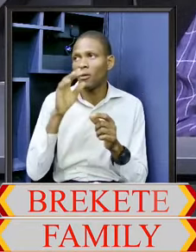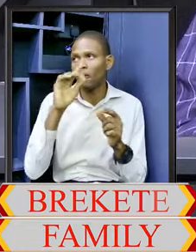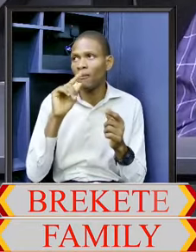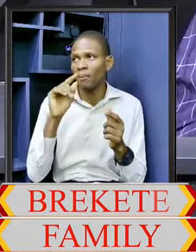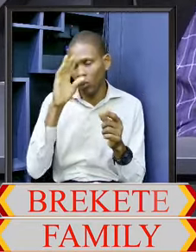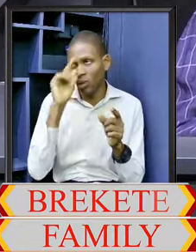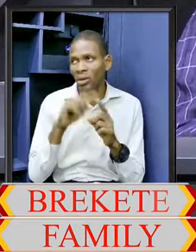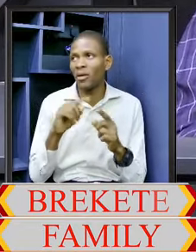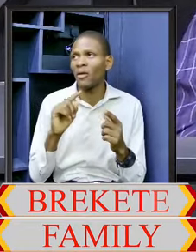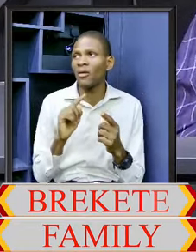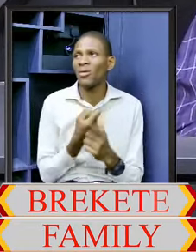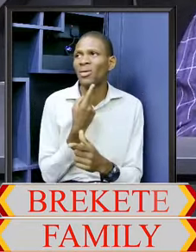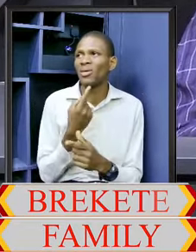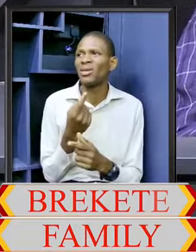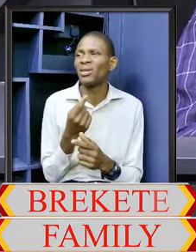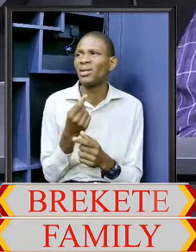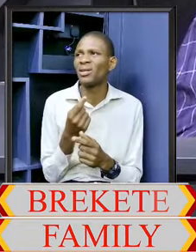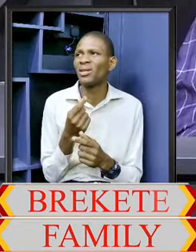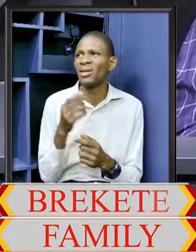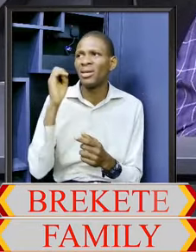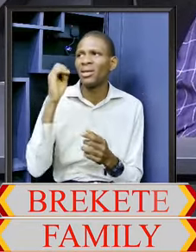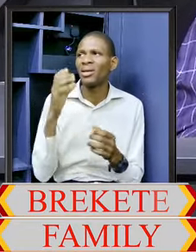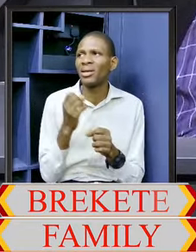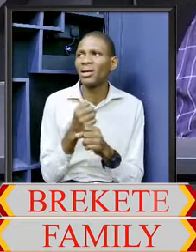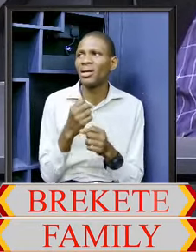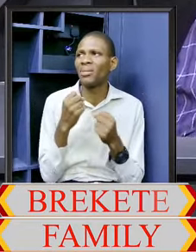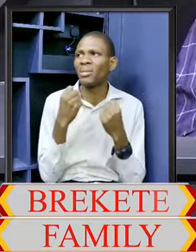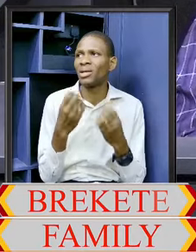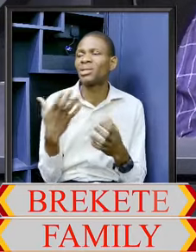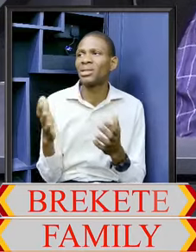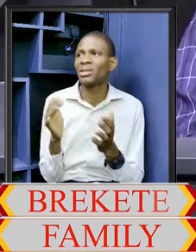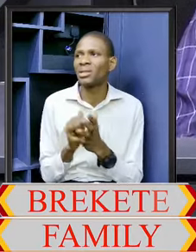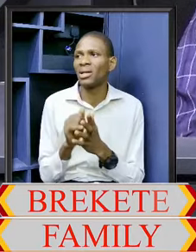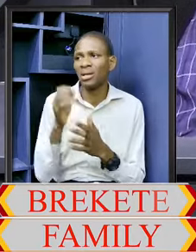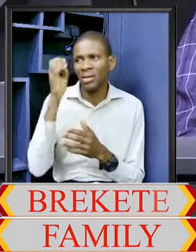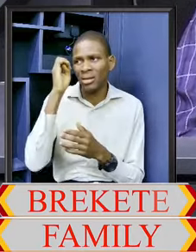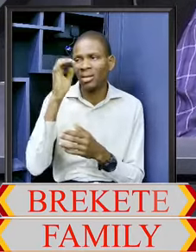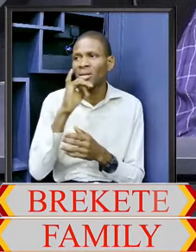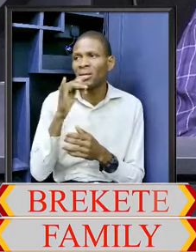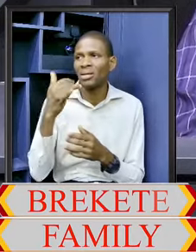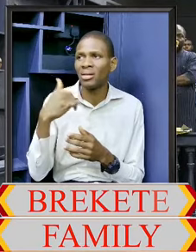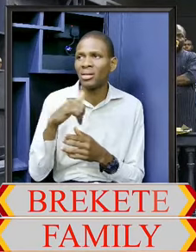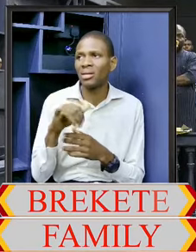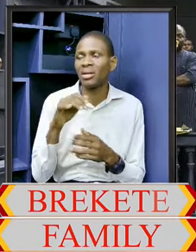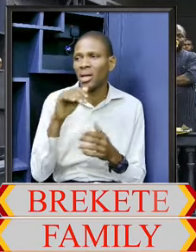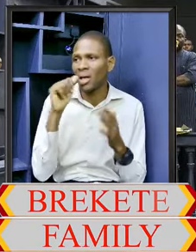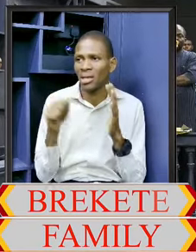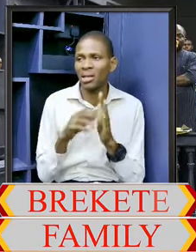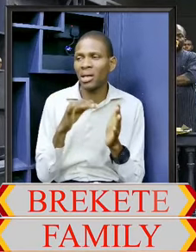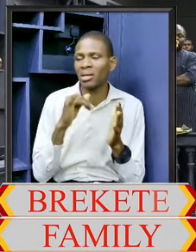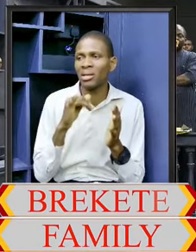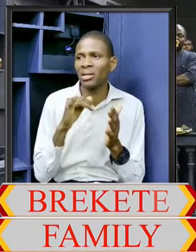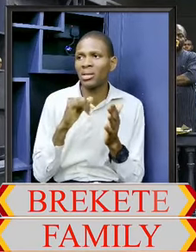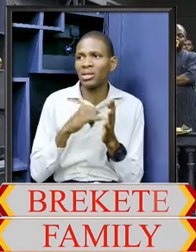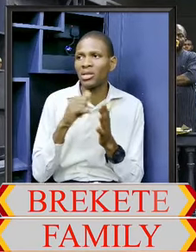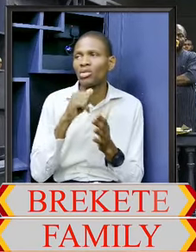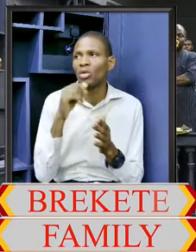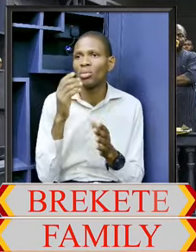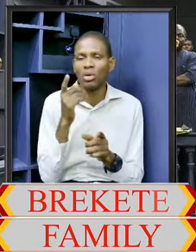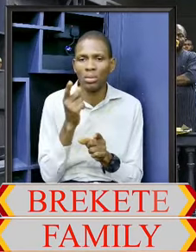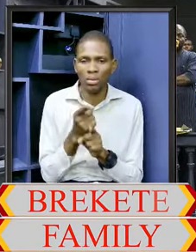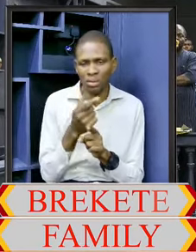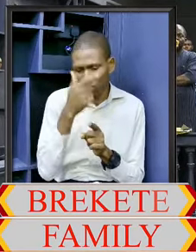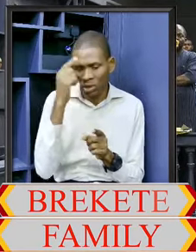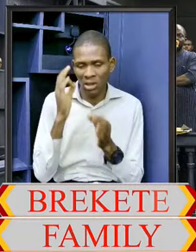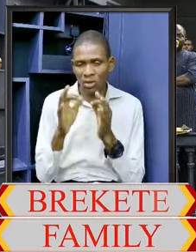First, he get plenty things where they hide. And it's not proper. Because if you don't